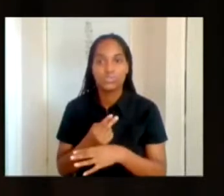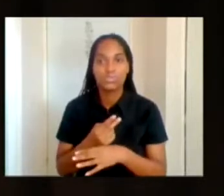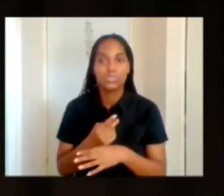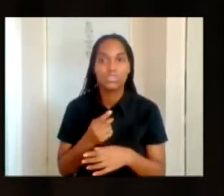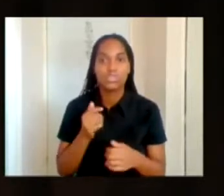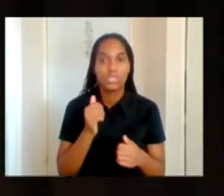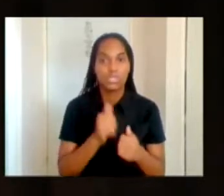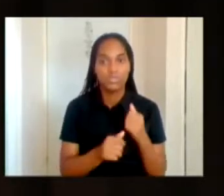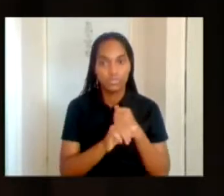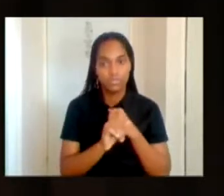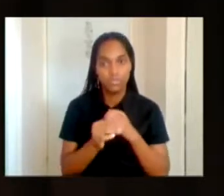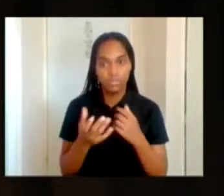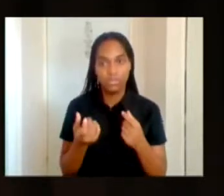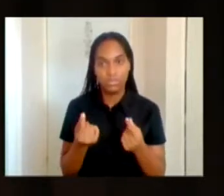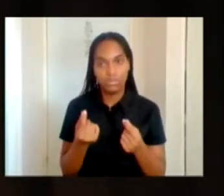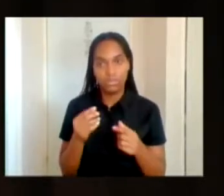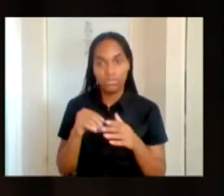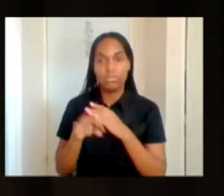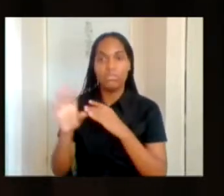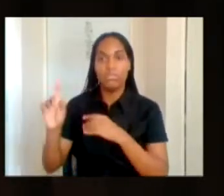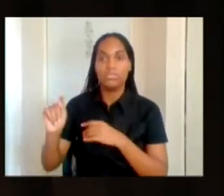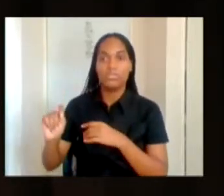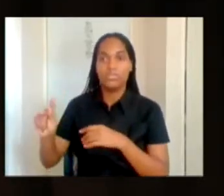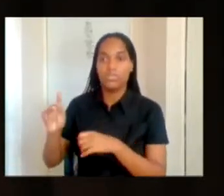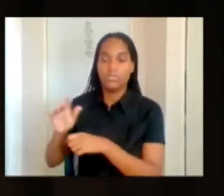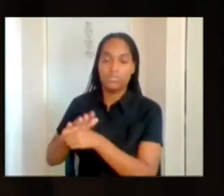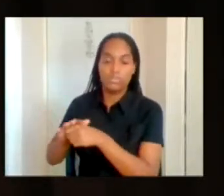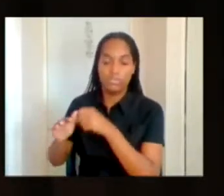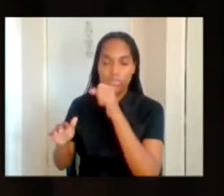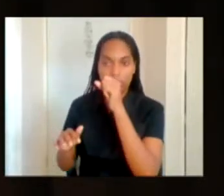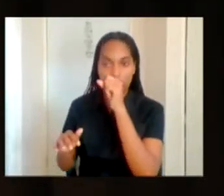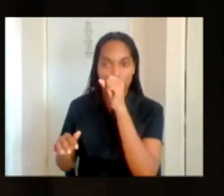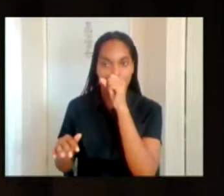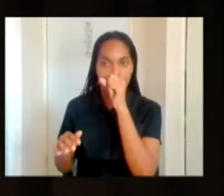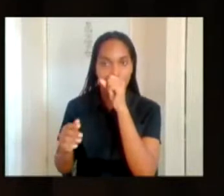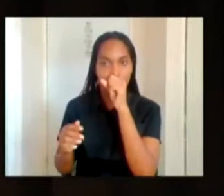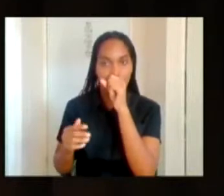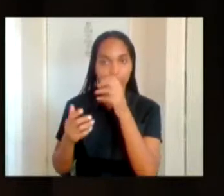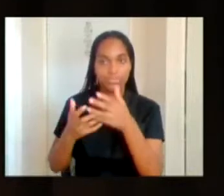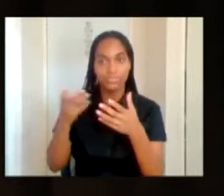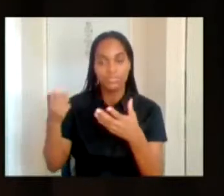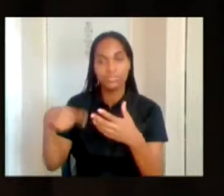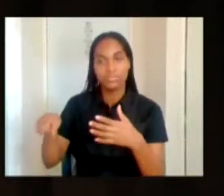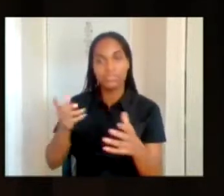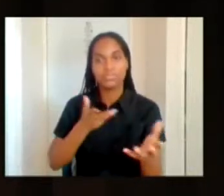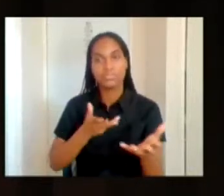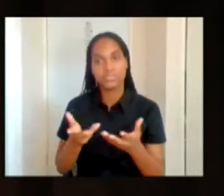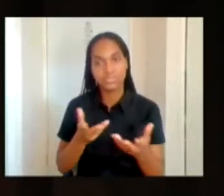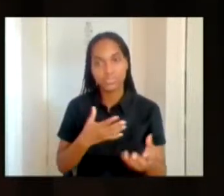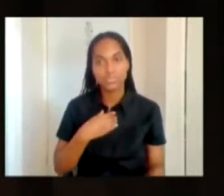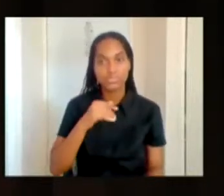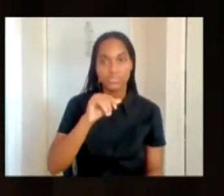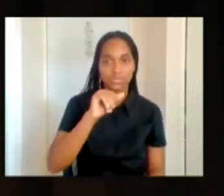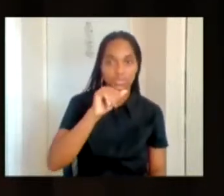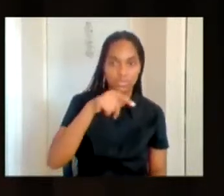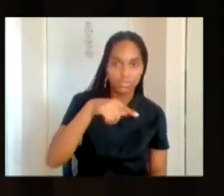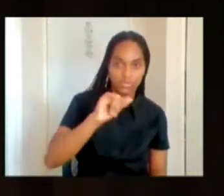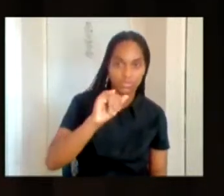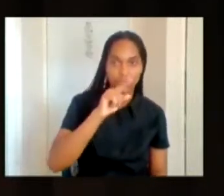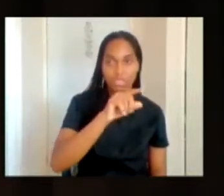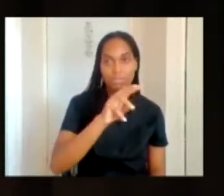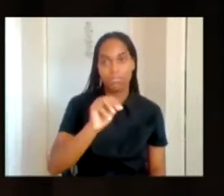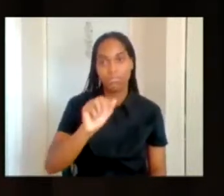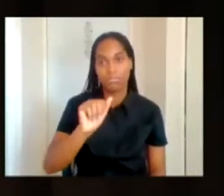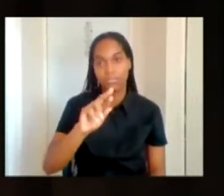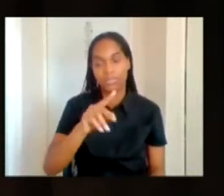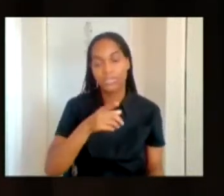in the kind of TV space. And a lot of the kind of interactivity and the APIs that Mark's been demonstrating, how do